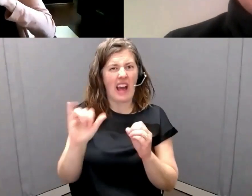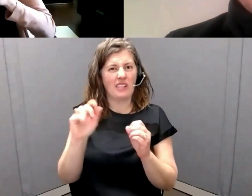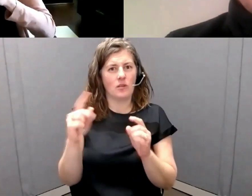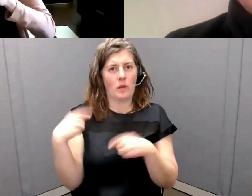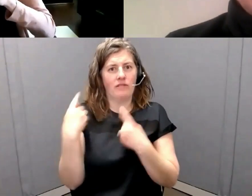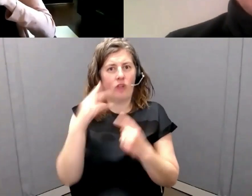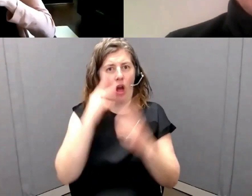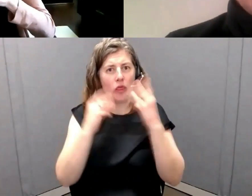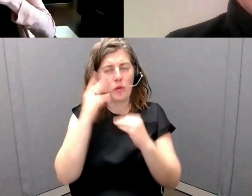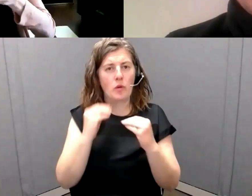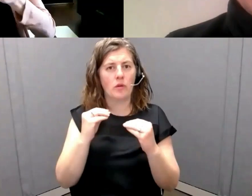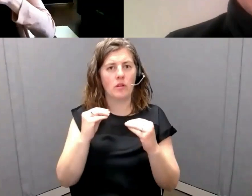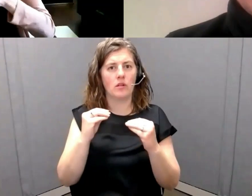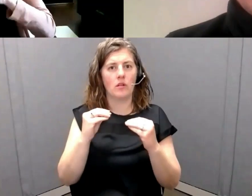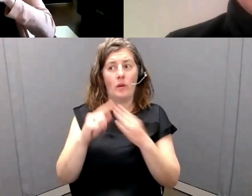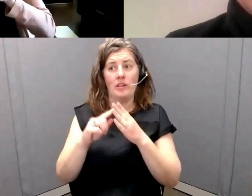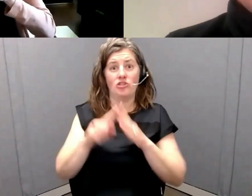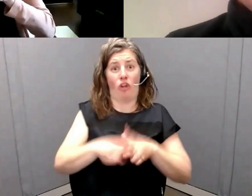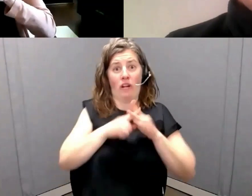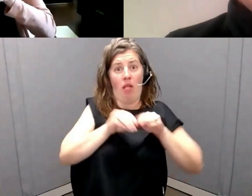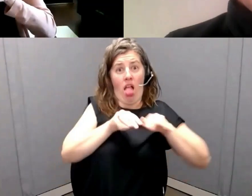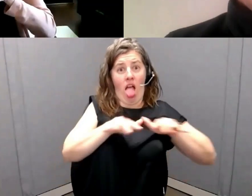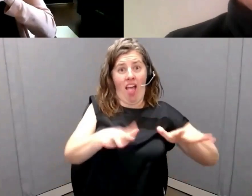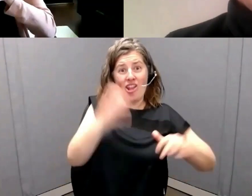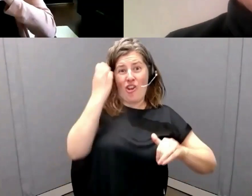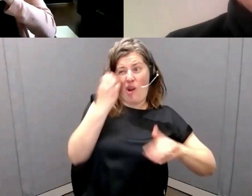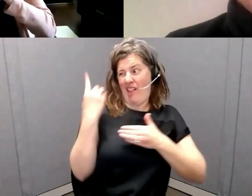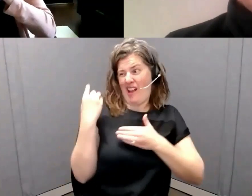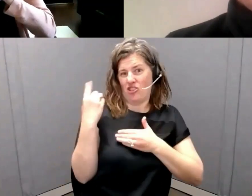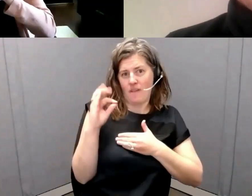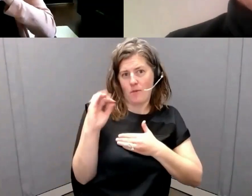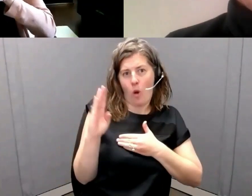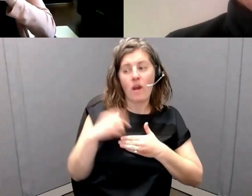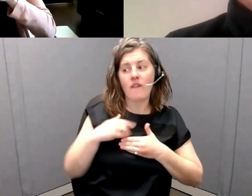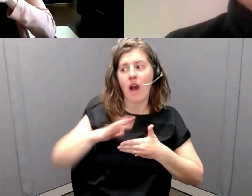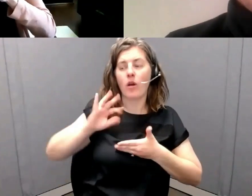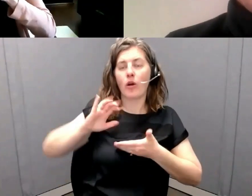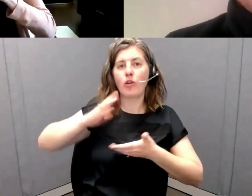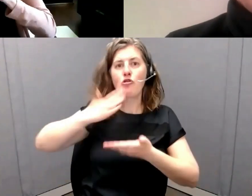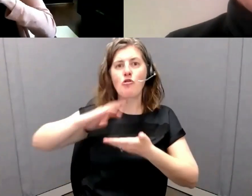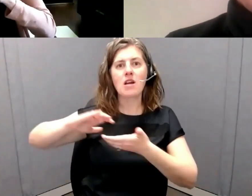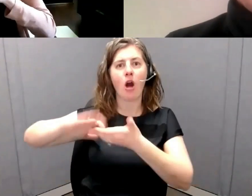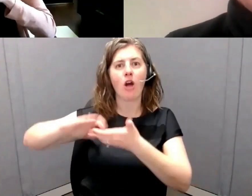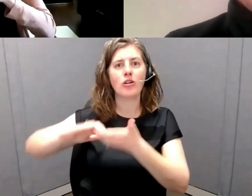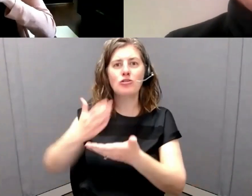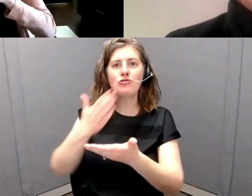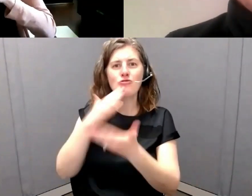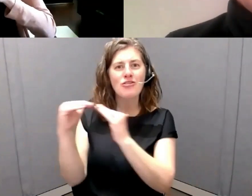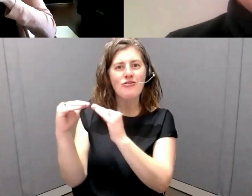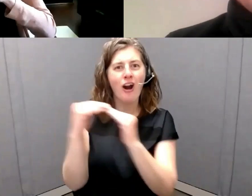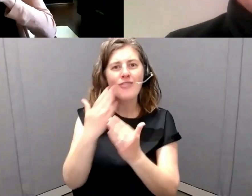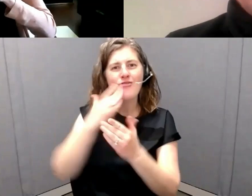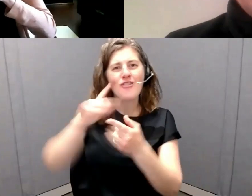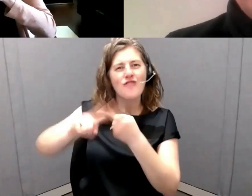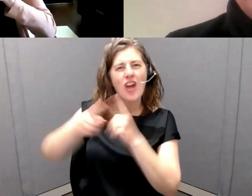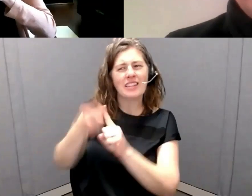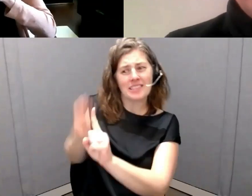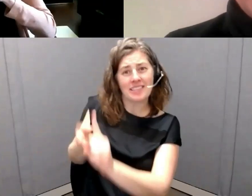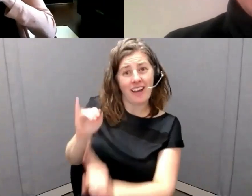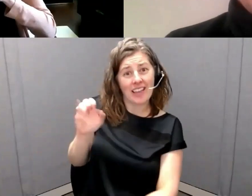to spread in Europe, and we found great colleagues and great partners and friends, of which Isaac is among them.